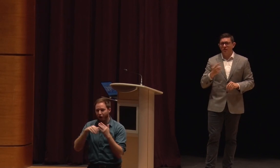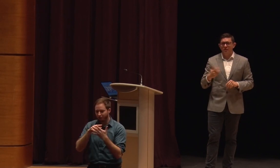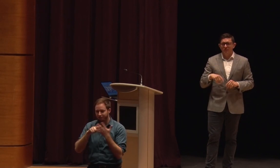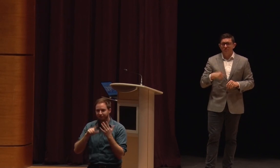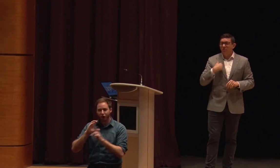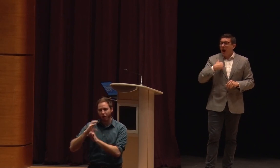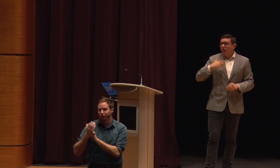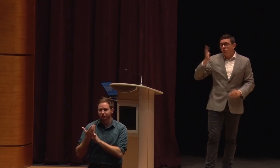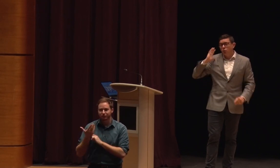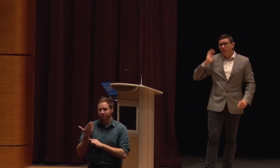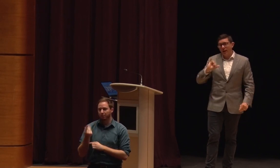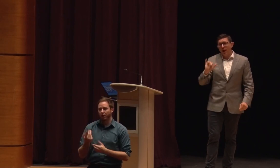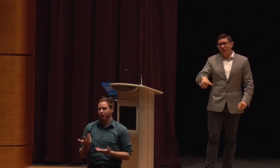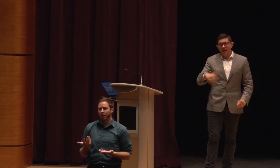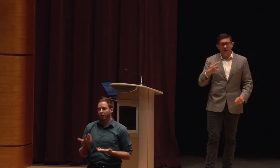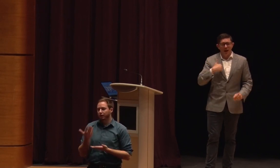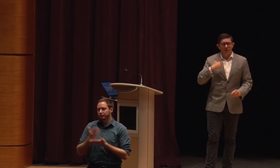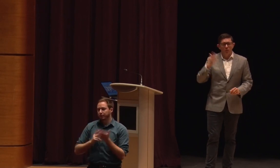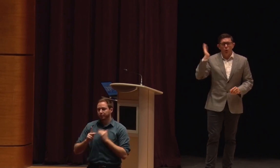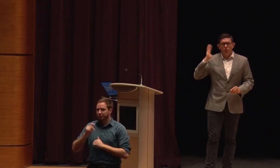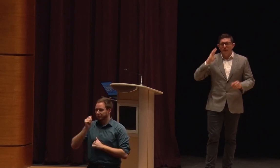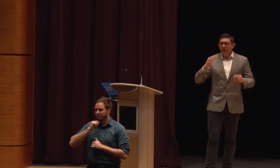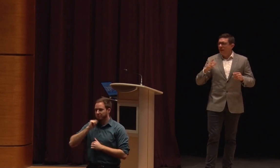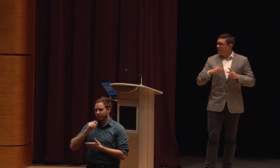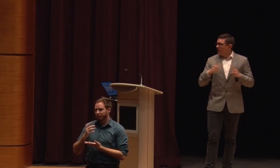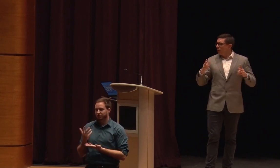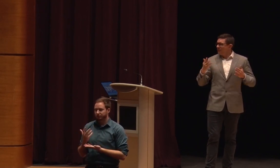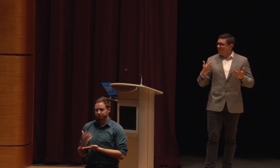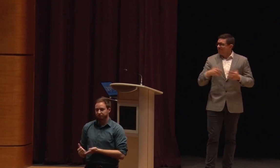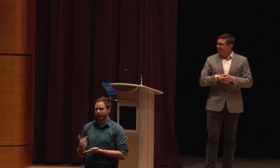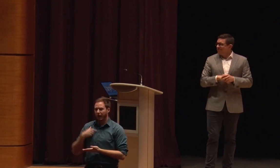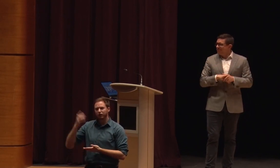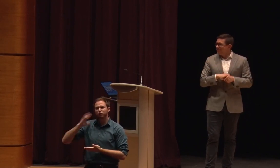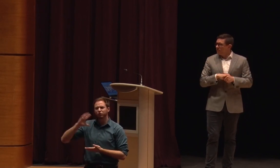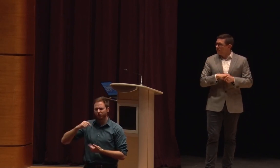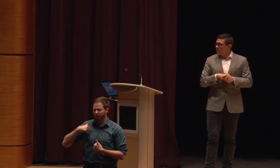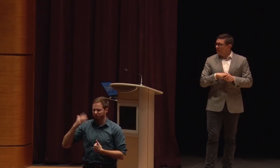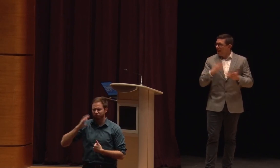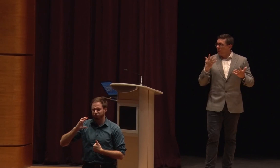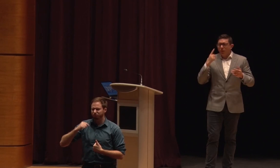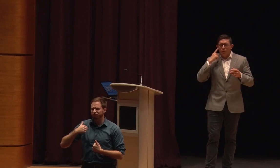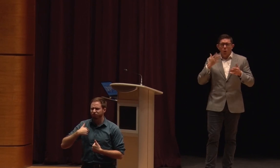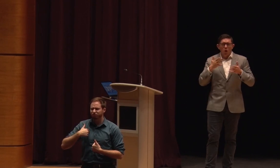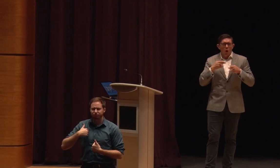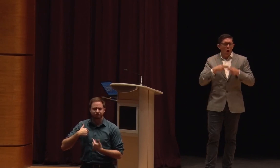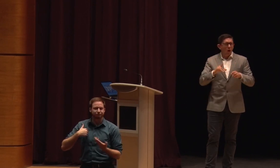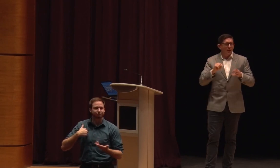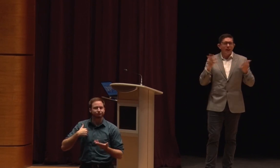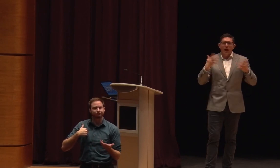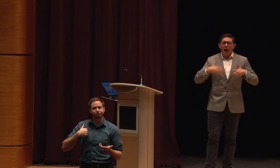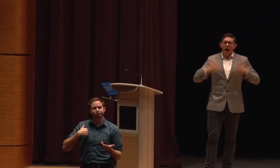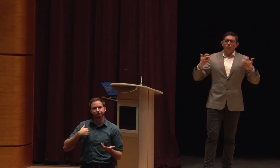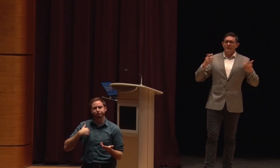people really don't have patience. I used to be like that. I used to be very, how do I put it,